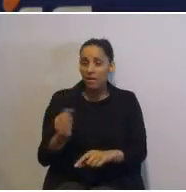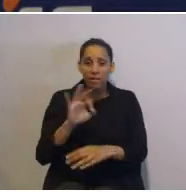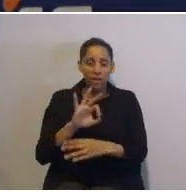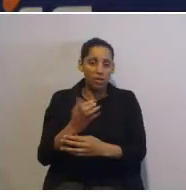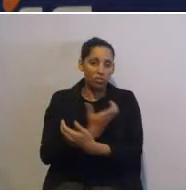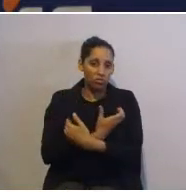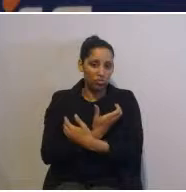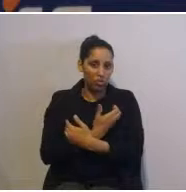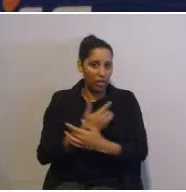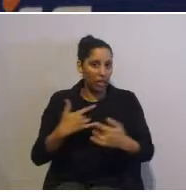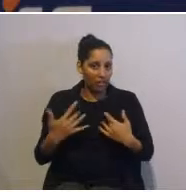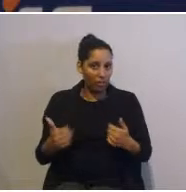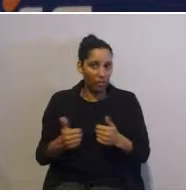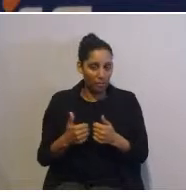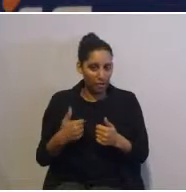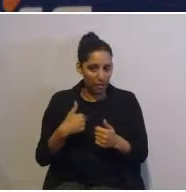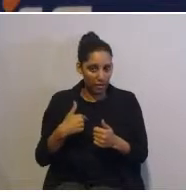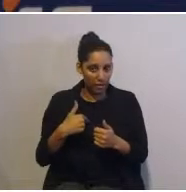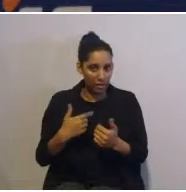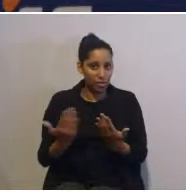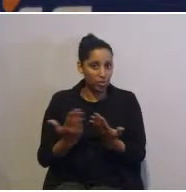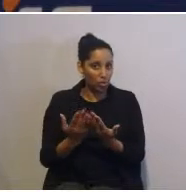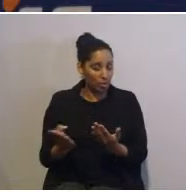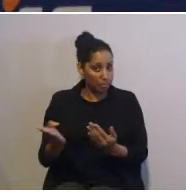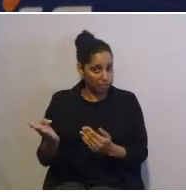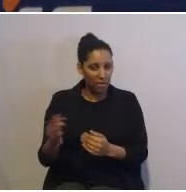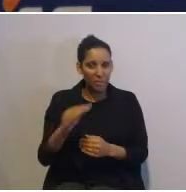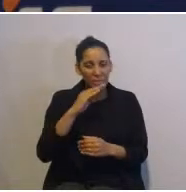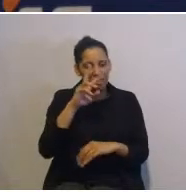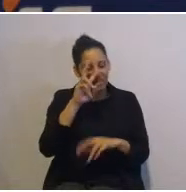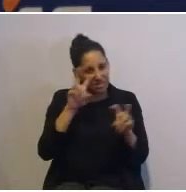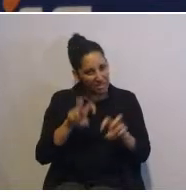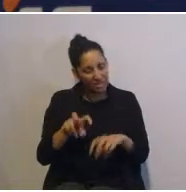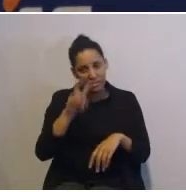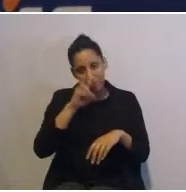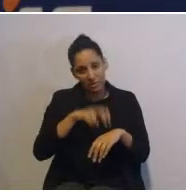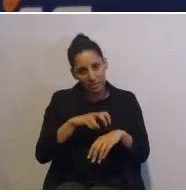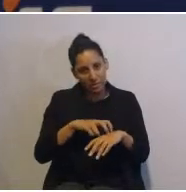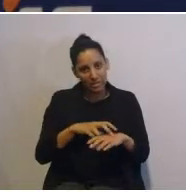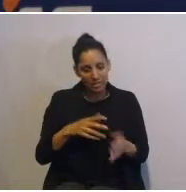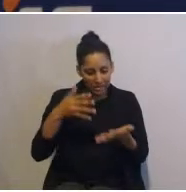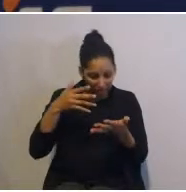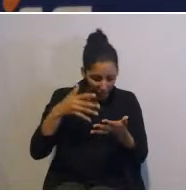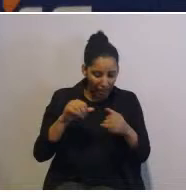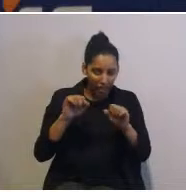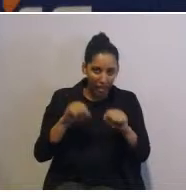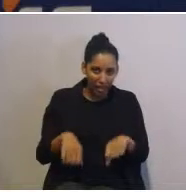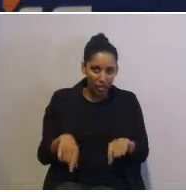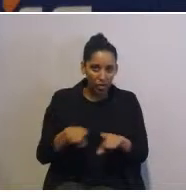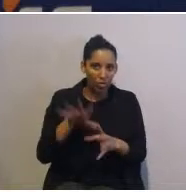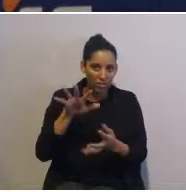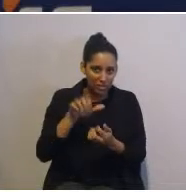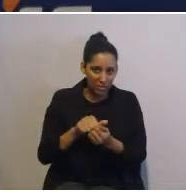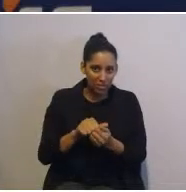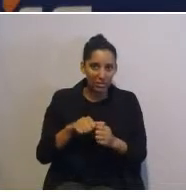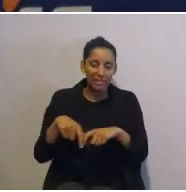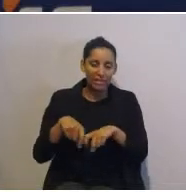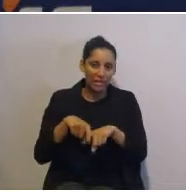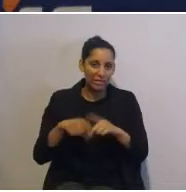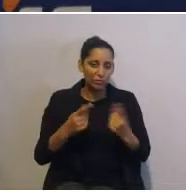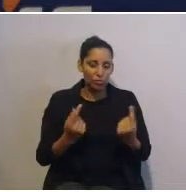grandchildren living with me, and they're at school, so they need the electricity to do their studies and the assignments and tests and